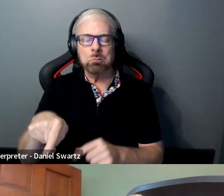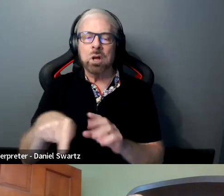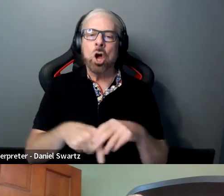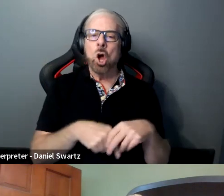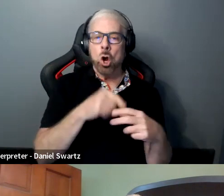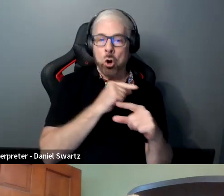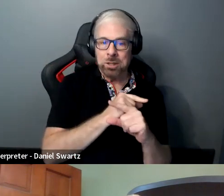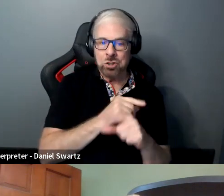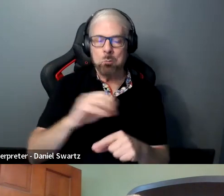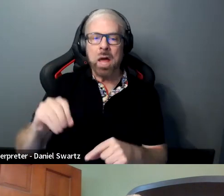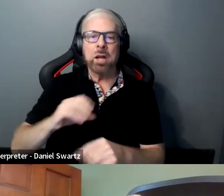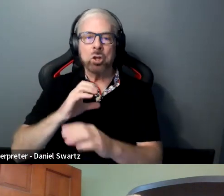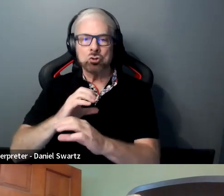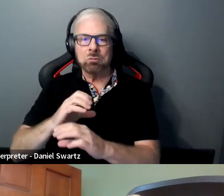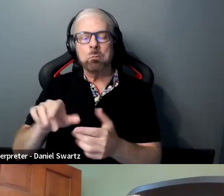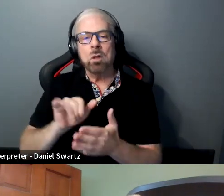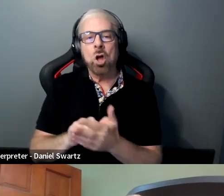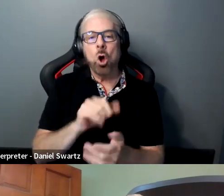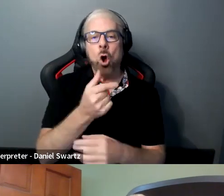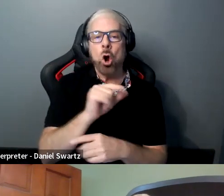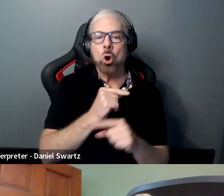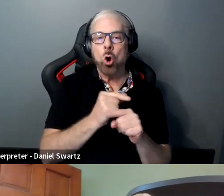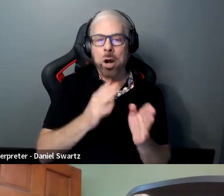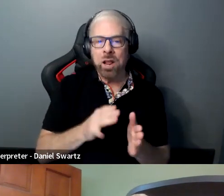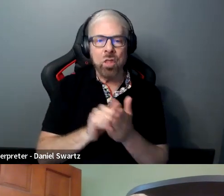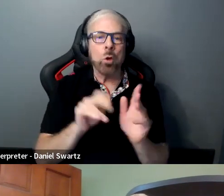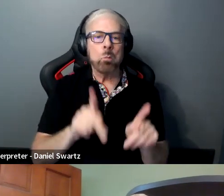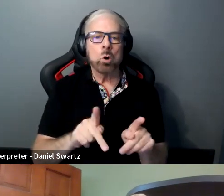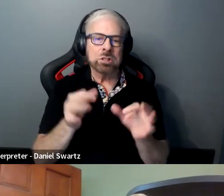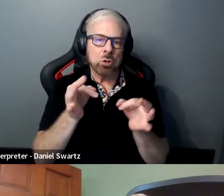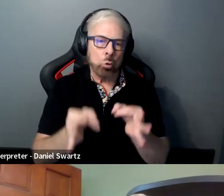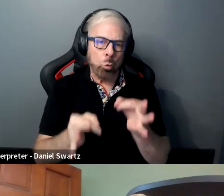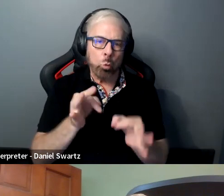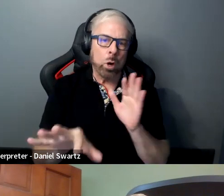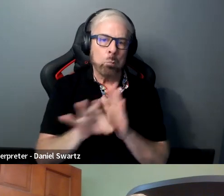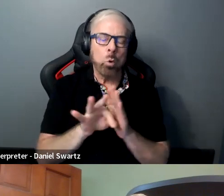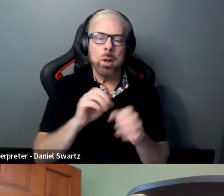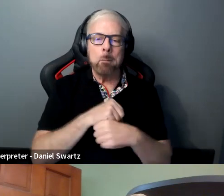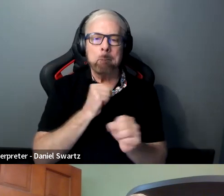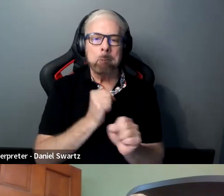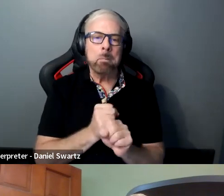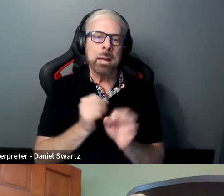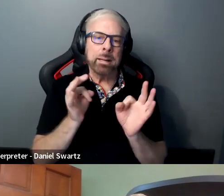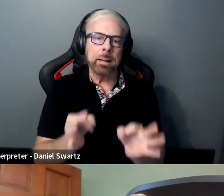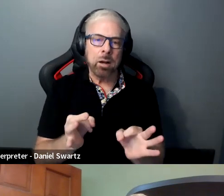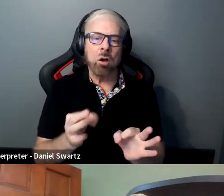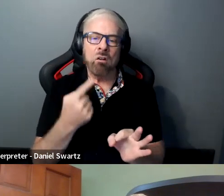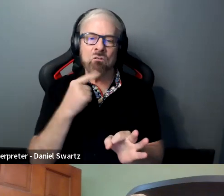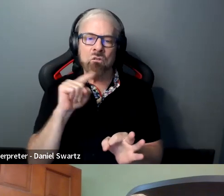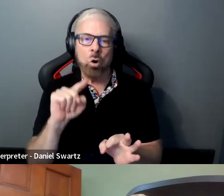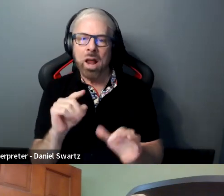a guardian is someone that the court appoints to make decisions for an adult